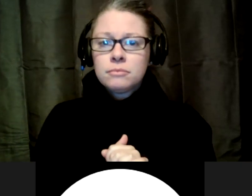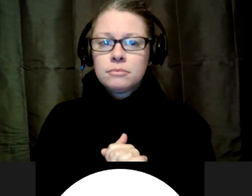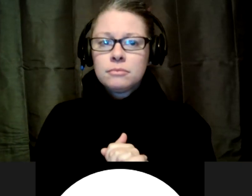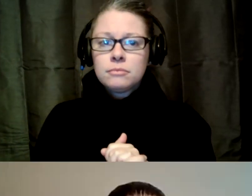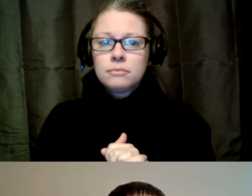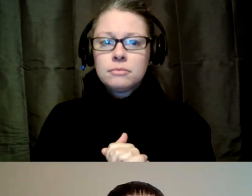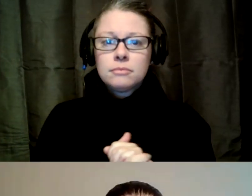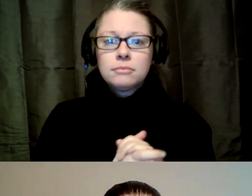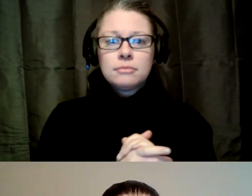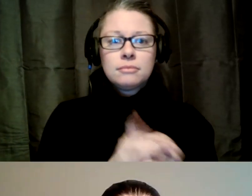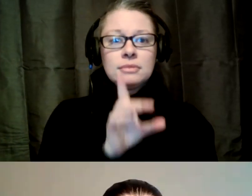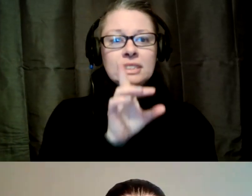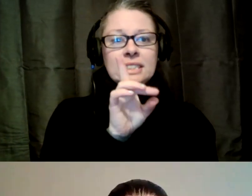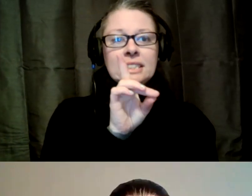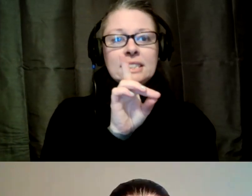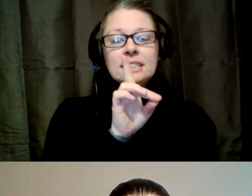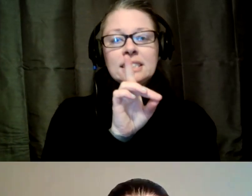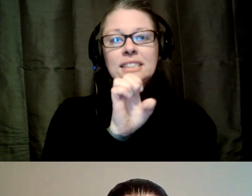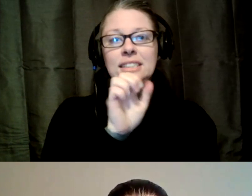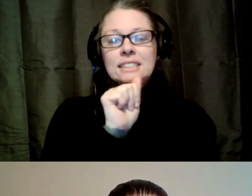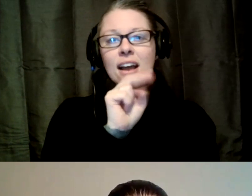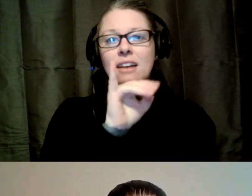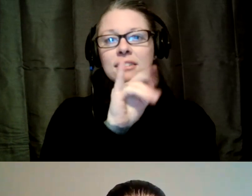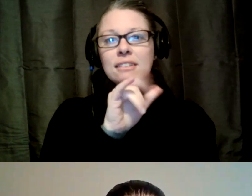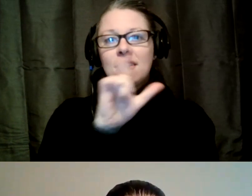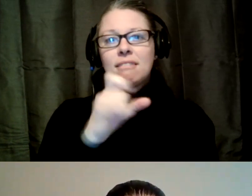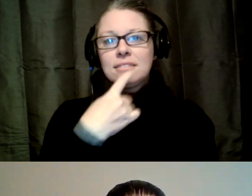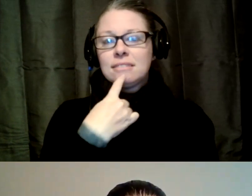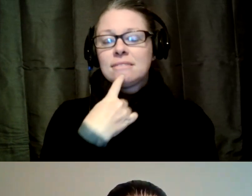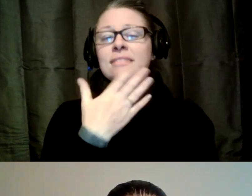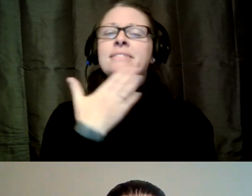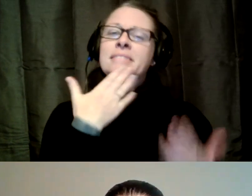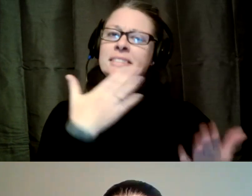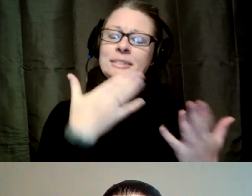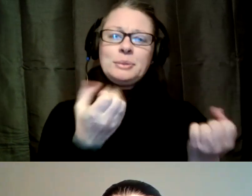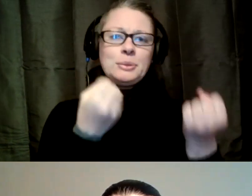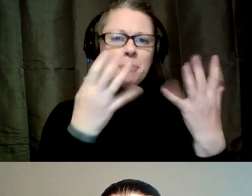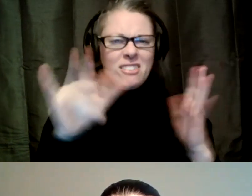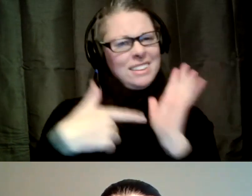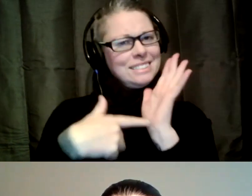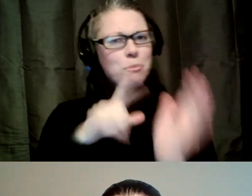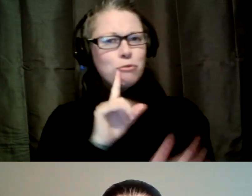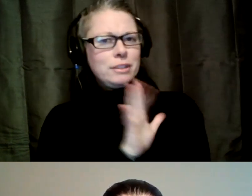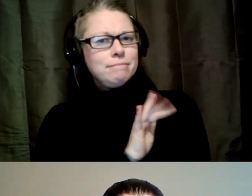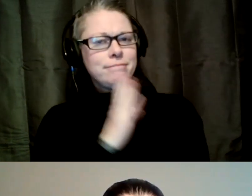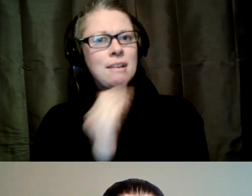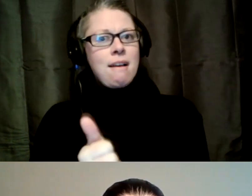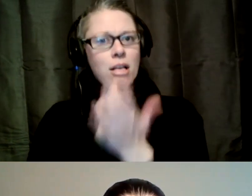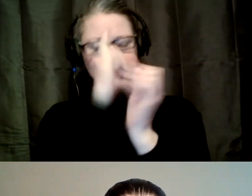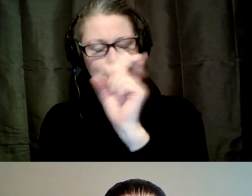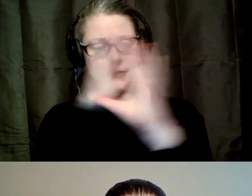Thanks so much, Afnan. I really appreciated the use of the example in there. I think that's really helpful. I do